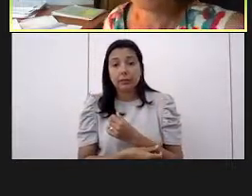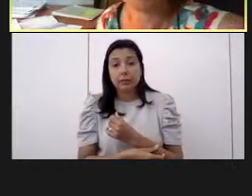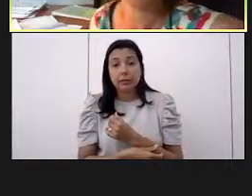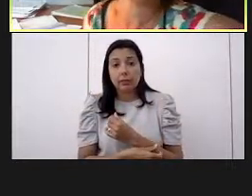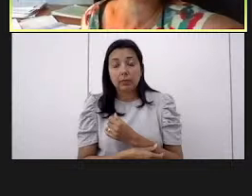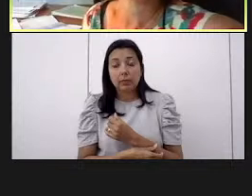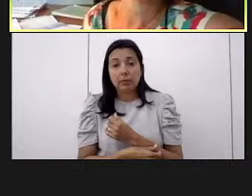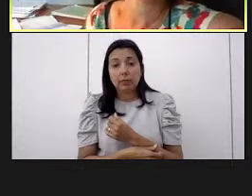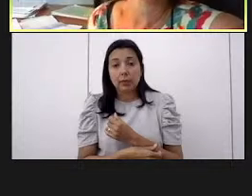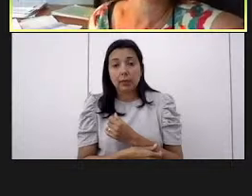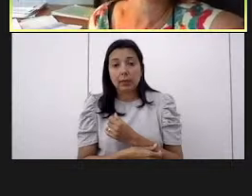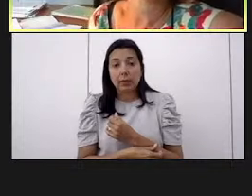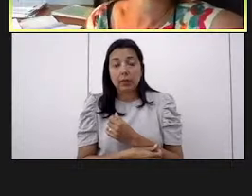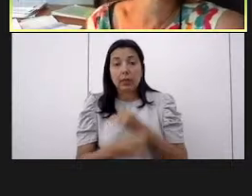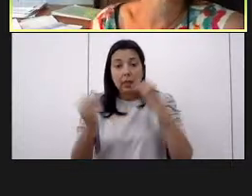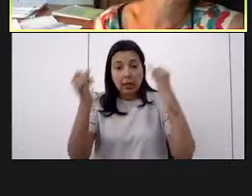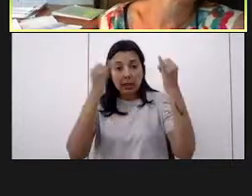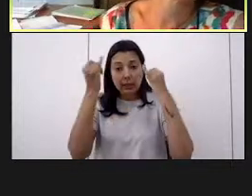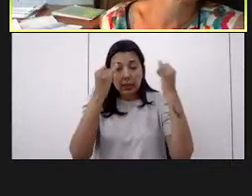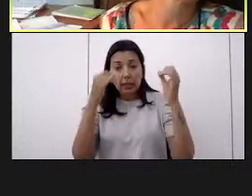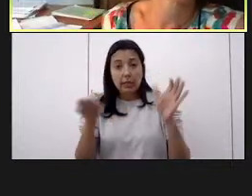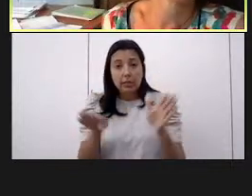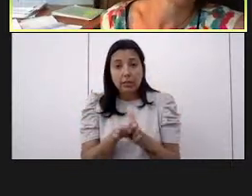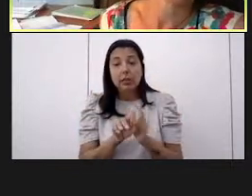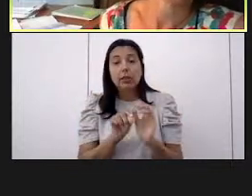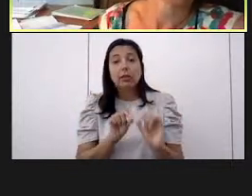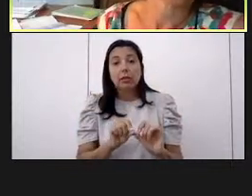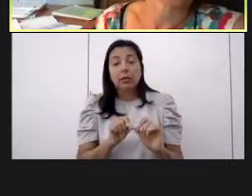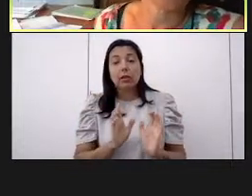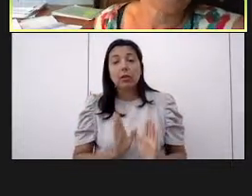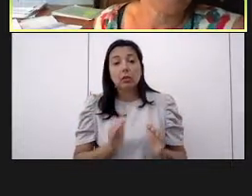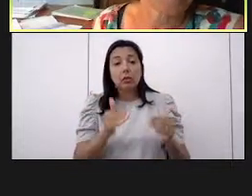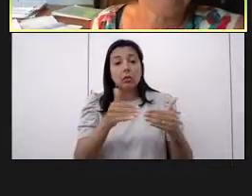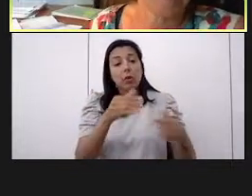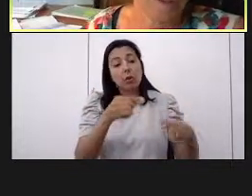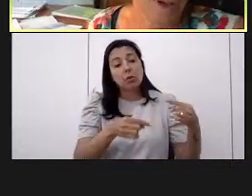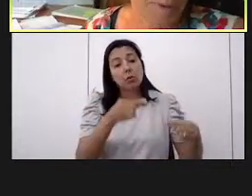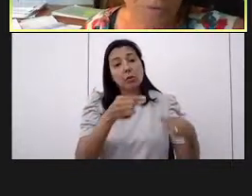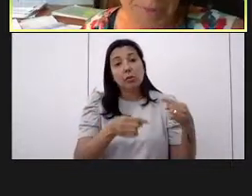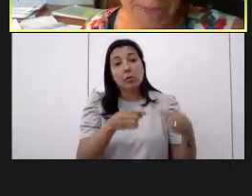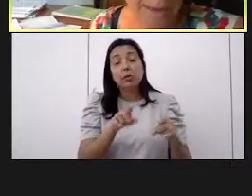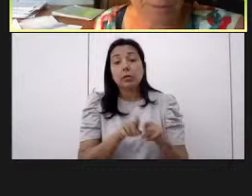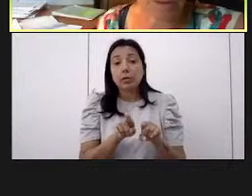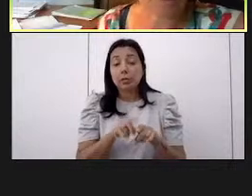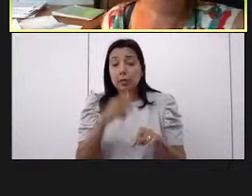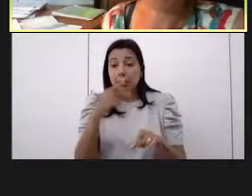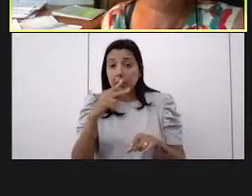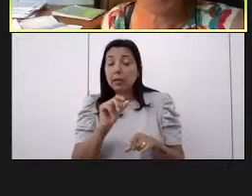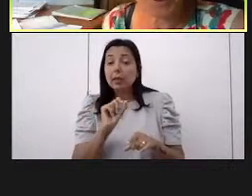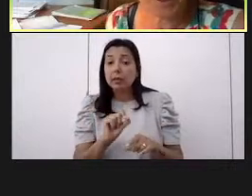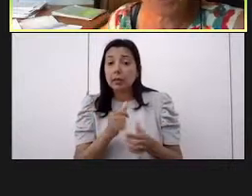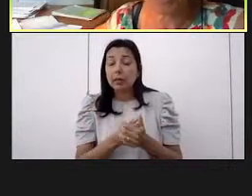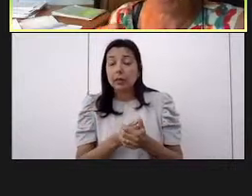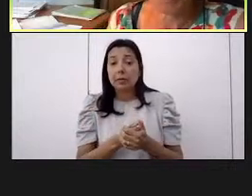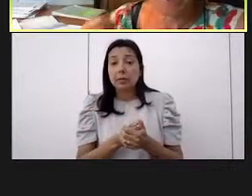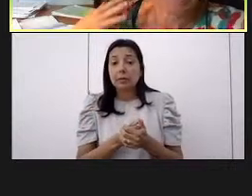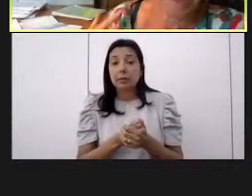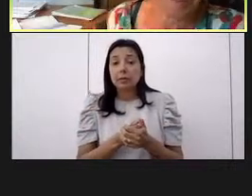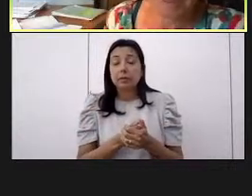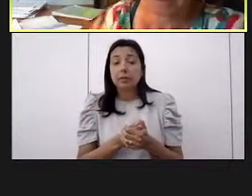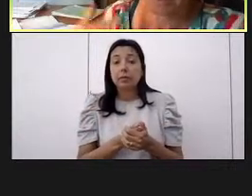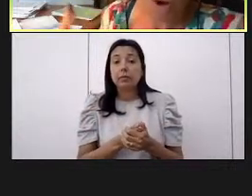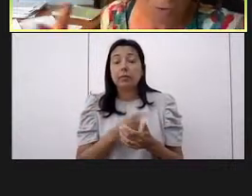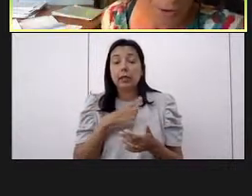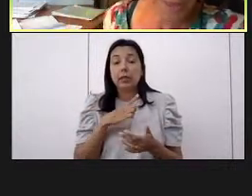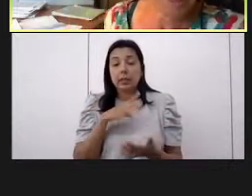the public policy forum through legitimacy coming from expertise or from